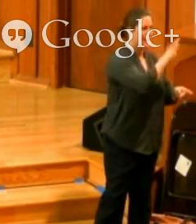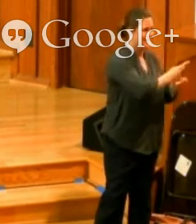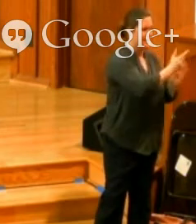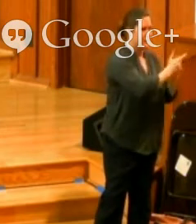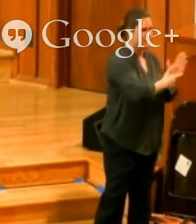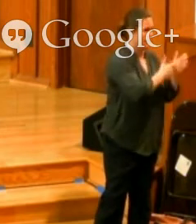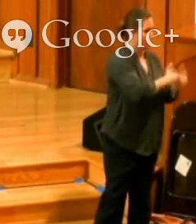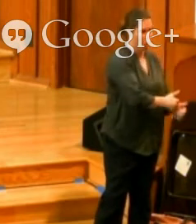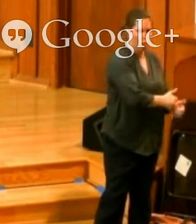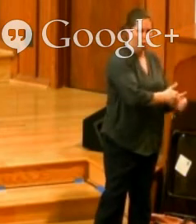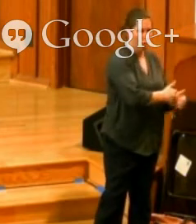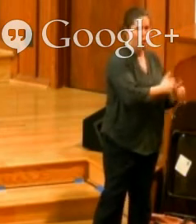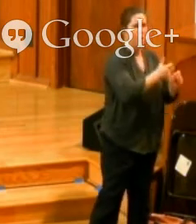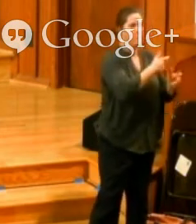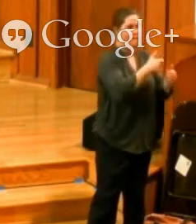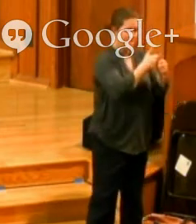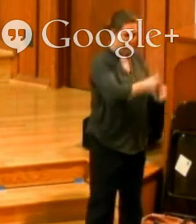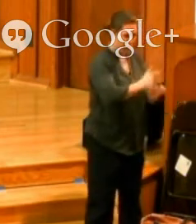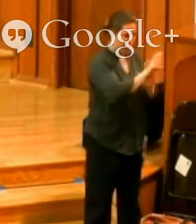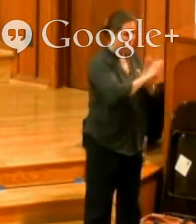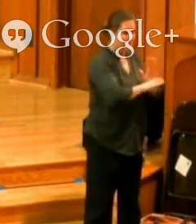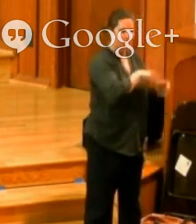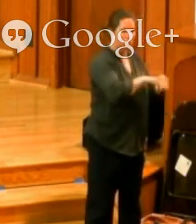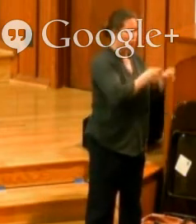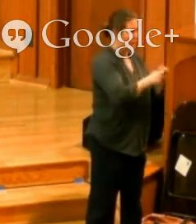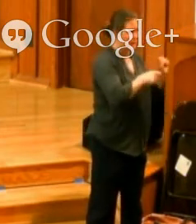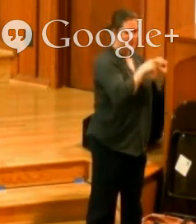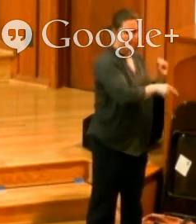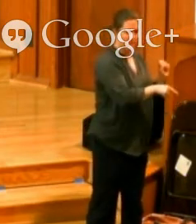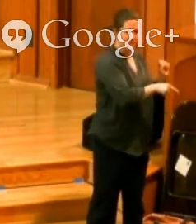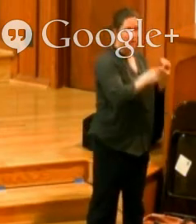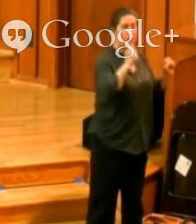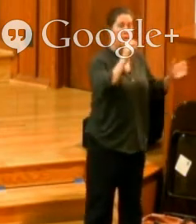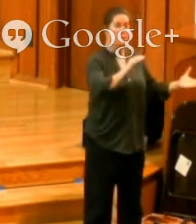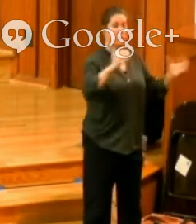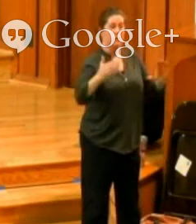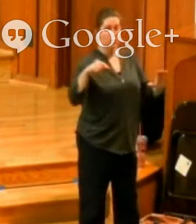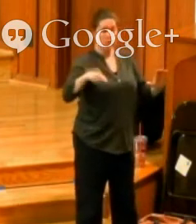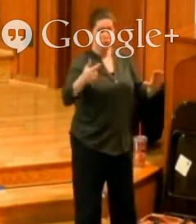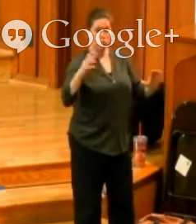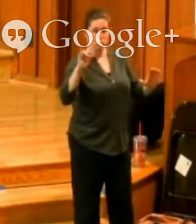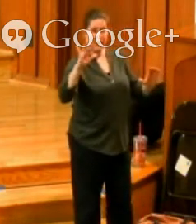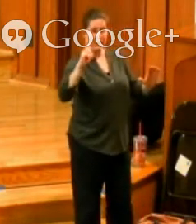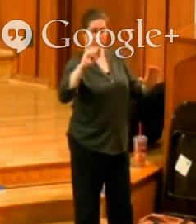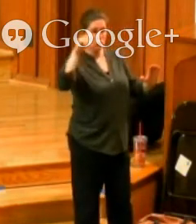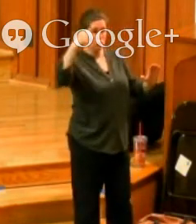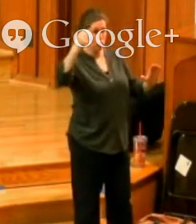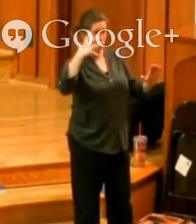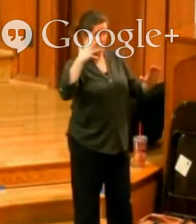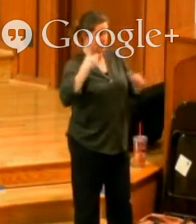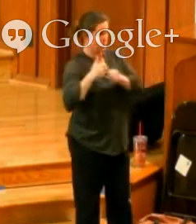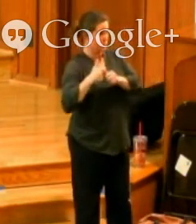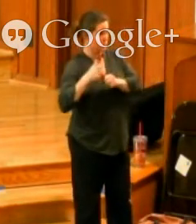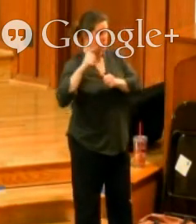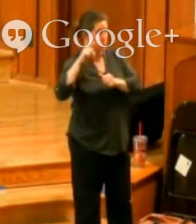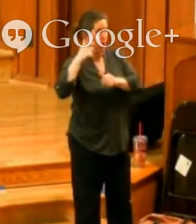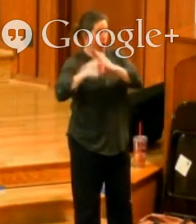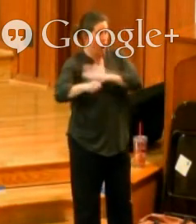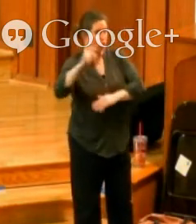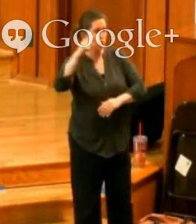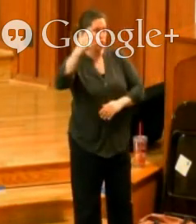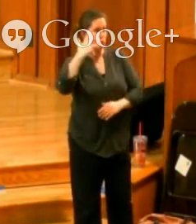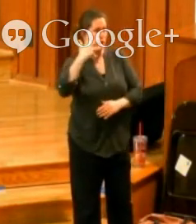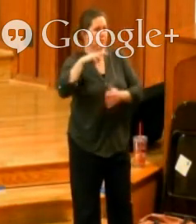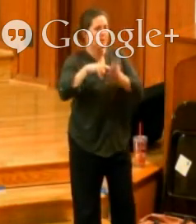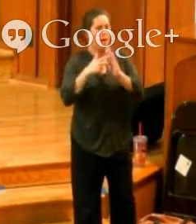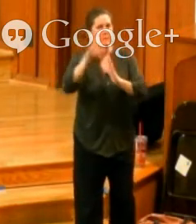saved by keeping the commandments. And let's see what it means to be under grace. What does that mean? To be under grace means we come to the cross.